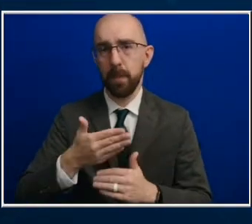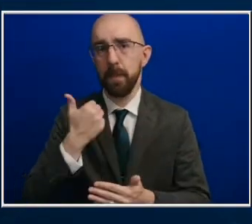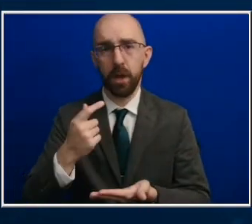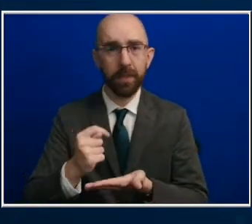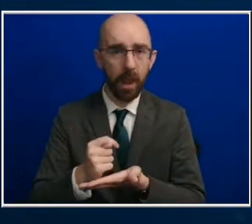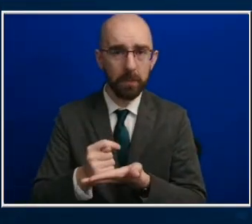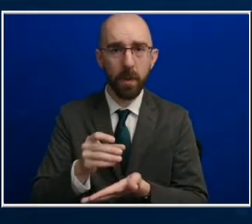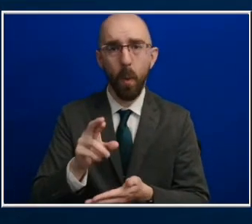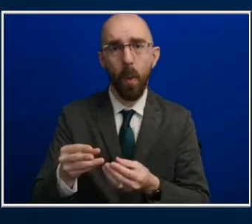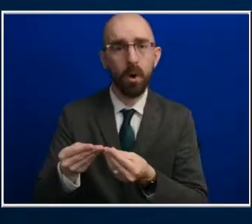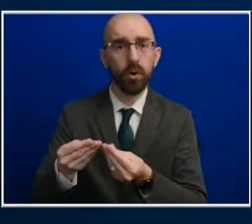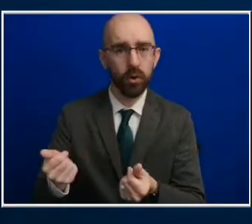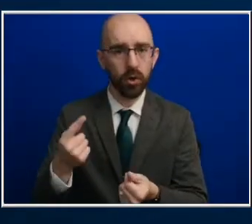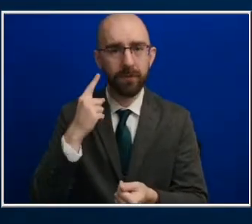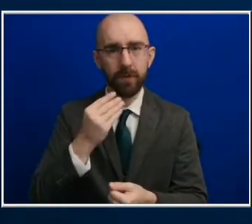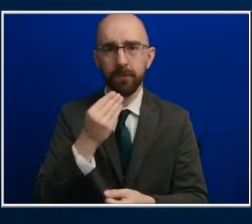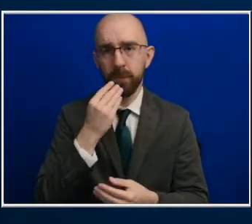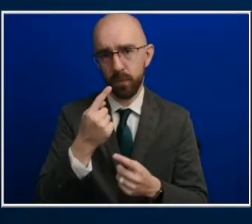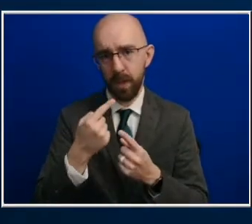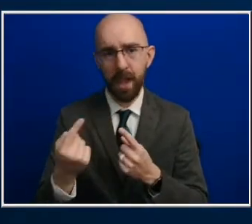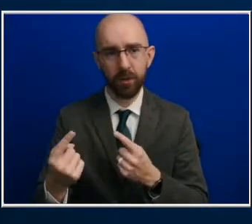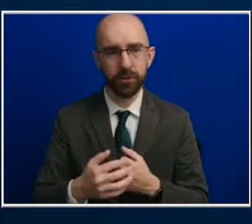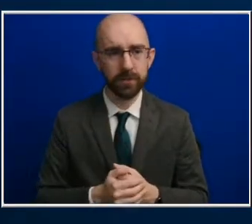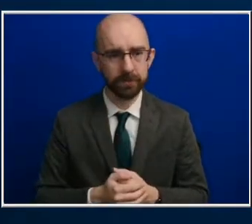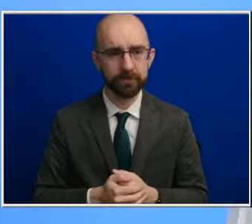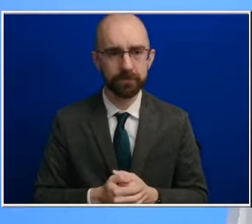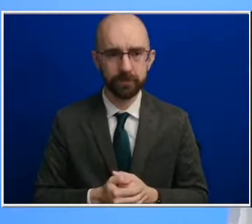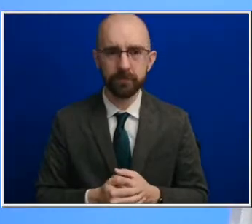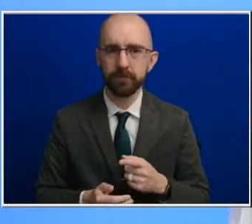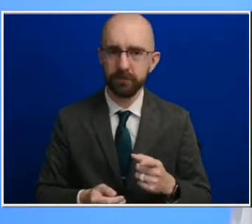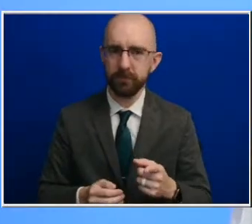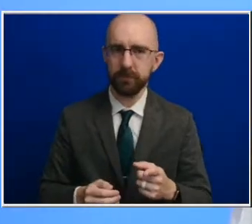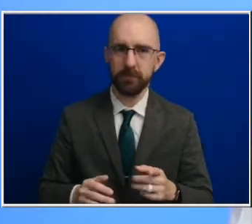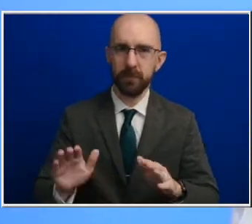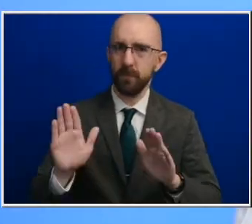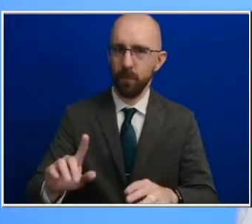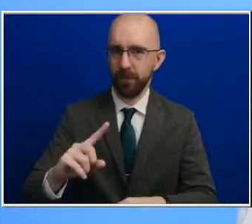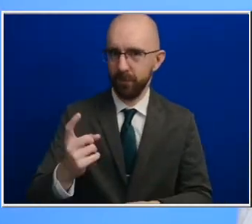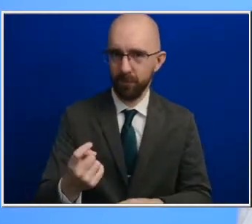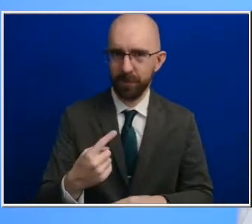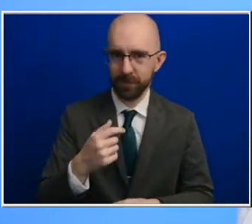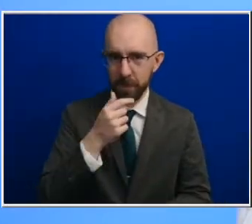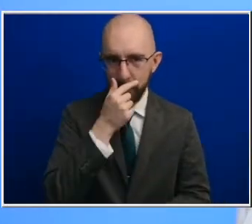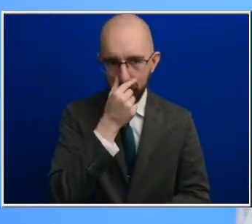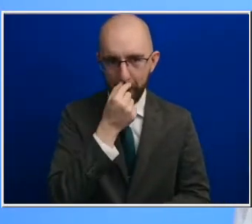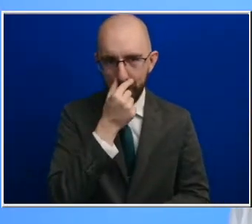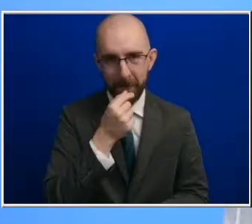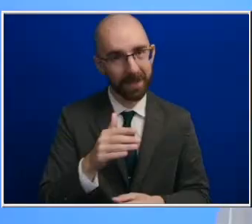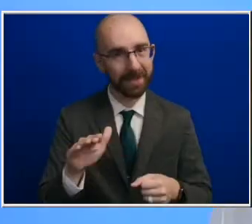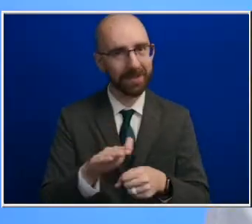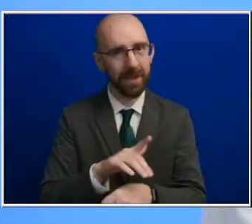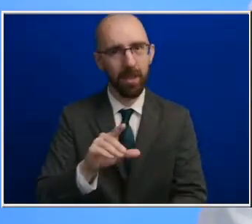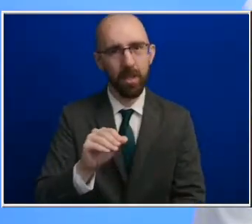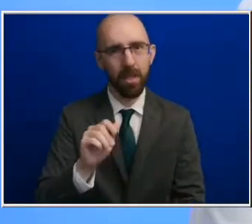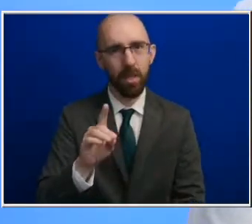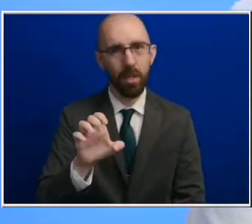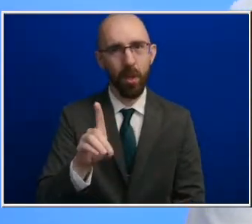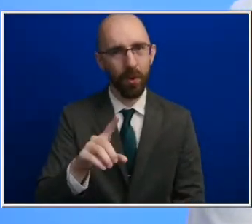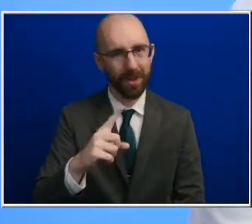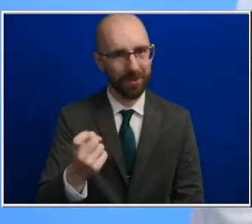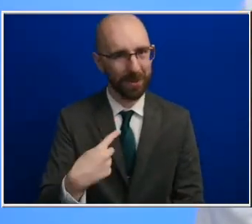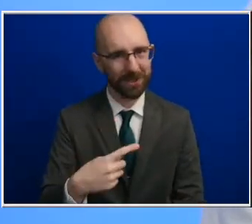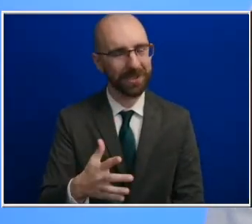food allergies? That is a wonderful question. It's a loaded question. It is a loaded